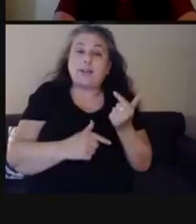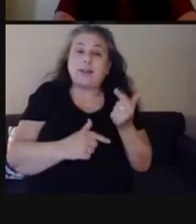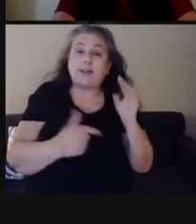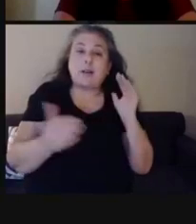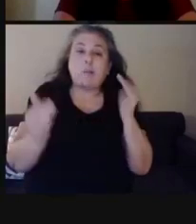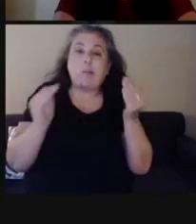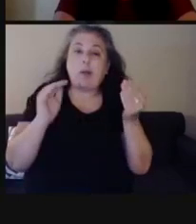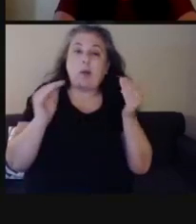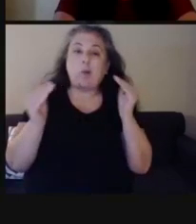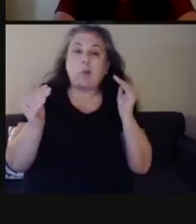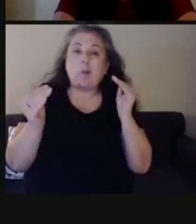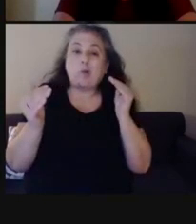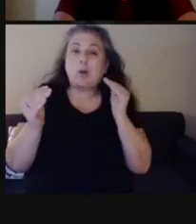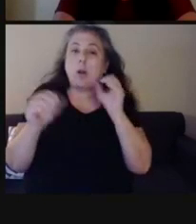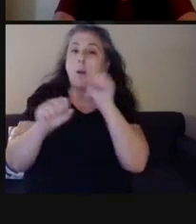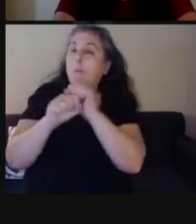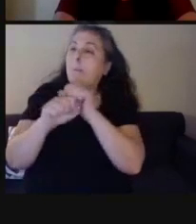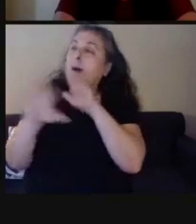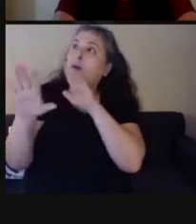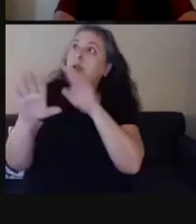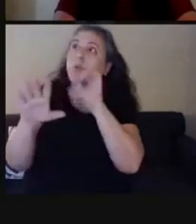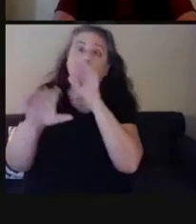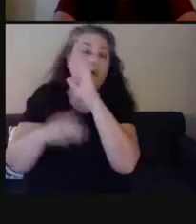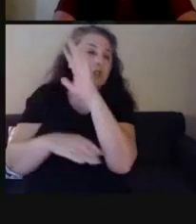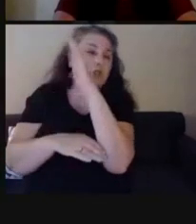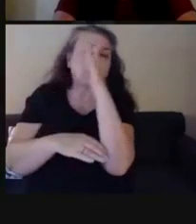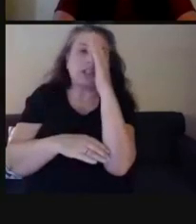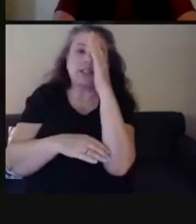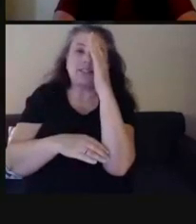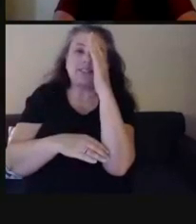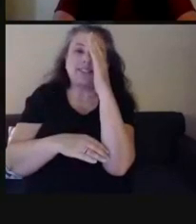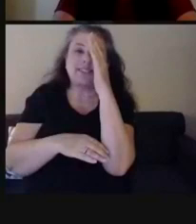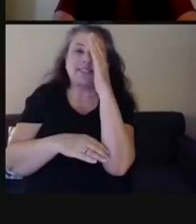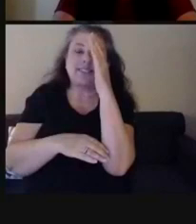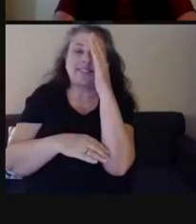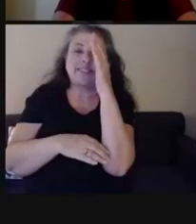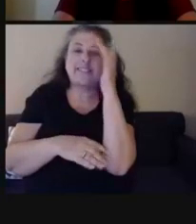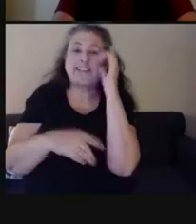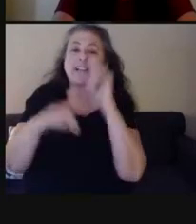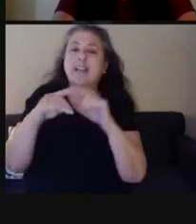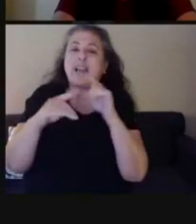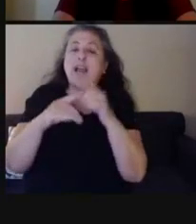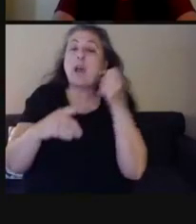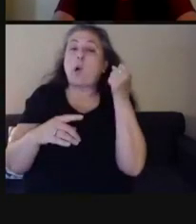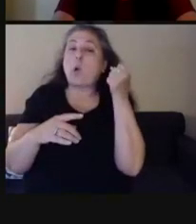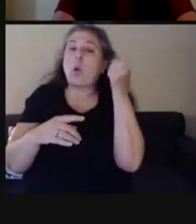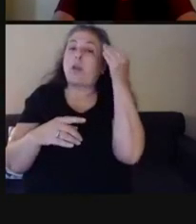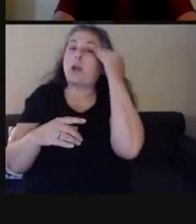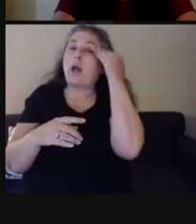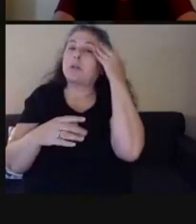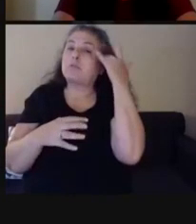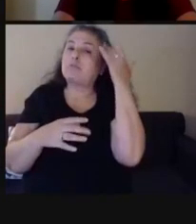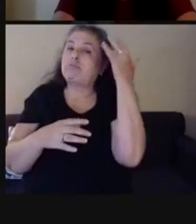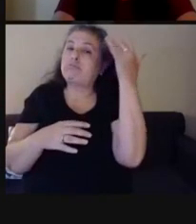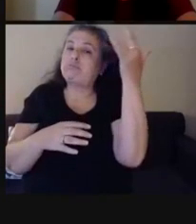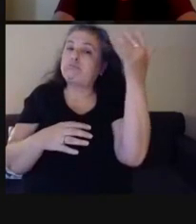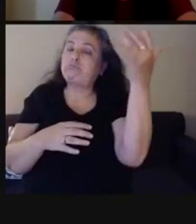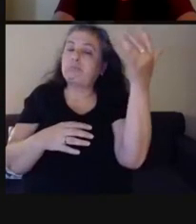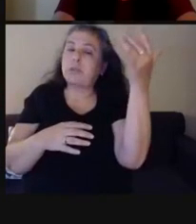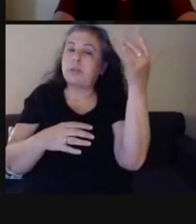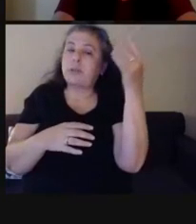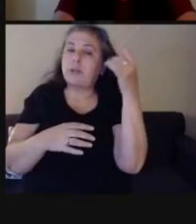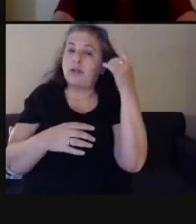to a mountain or a tree that we can't hold knowledge. We shouldn't hold knowledge